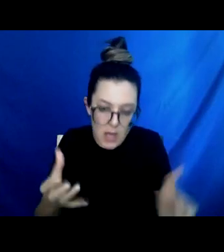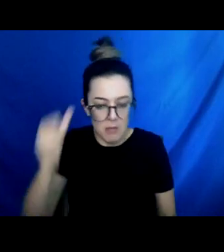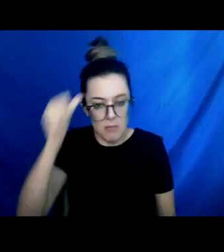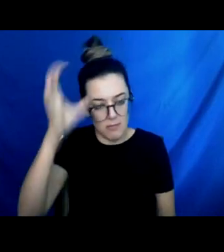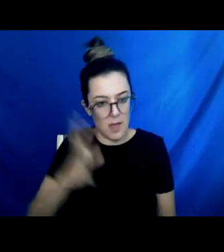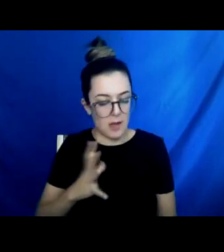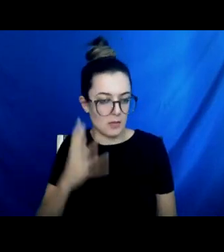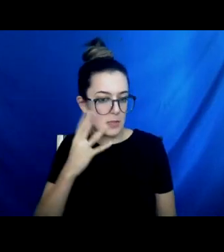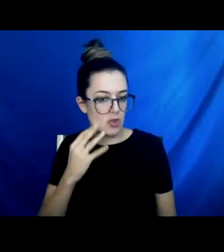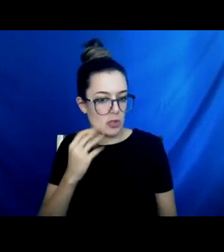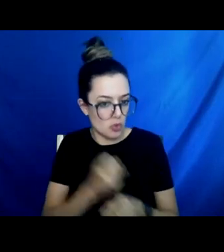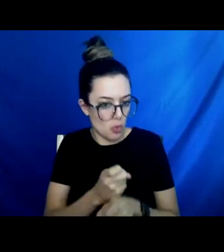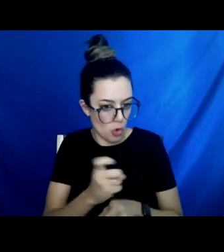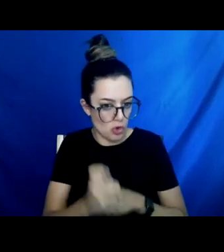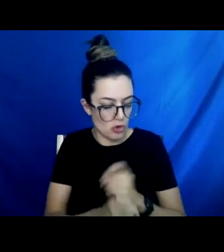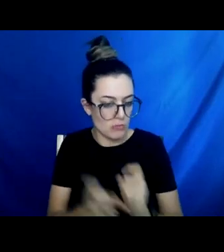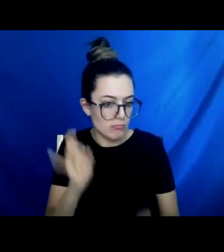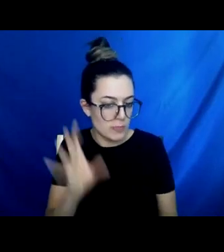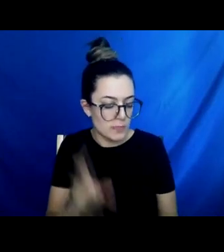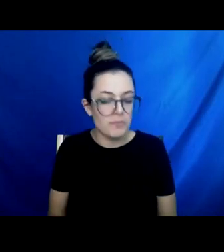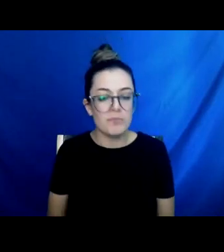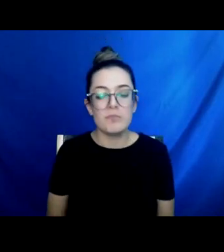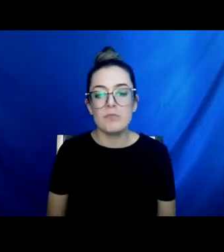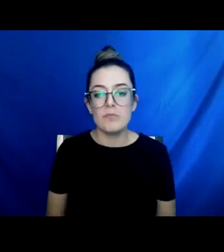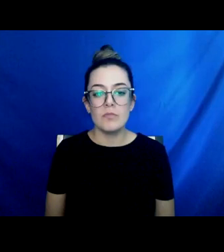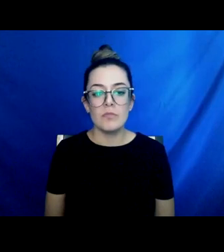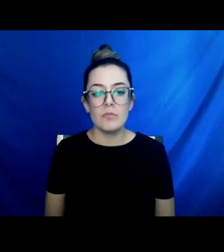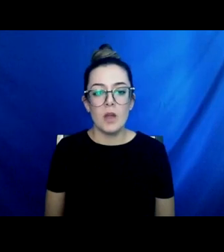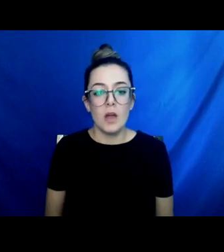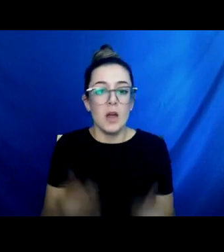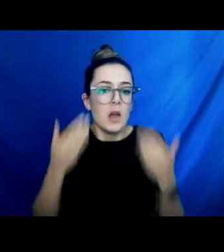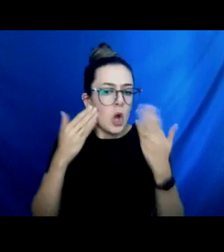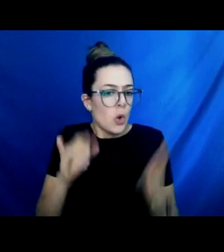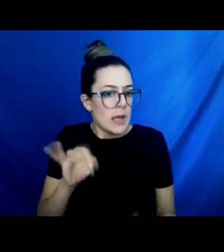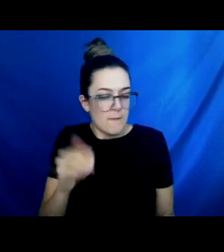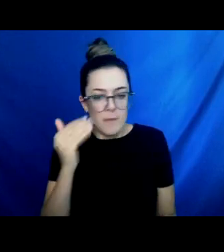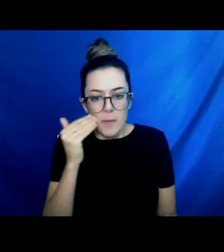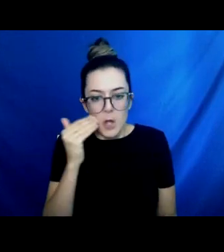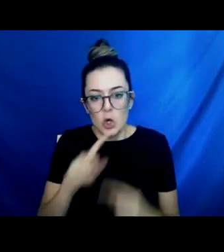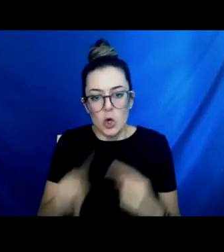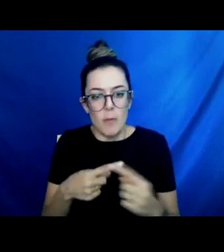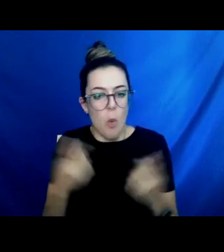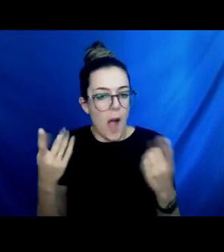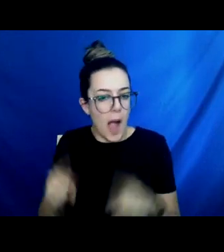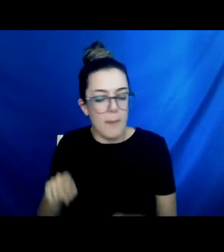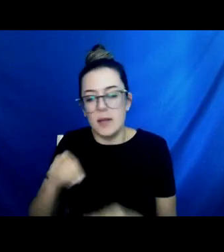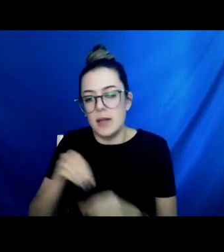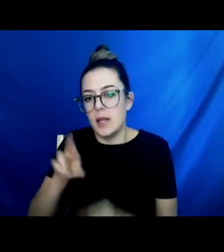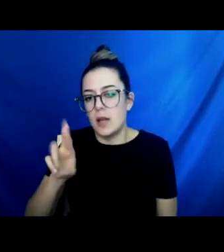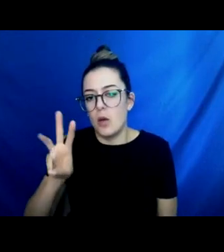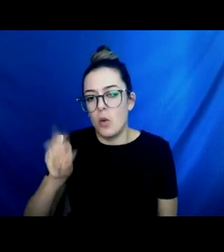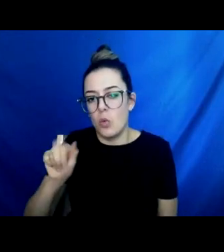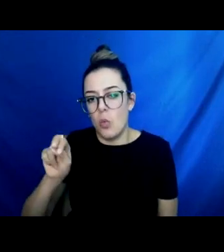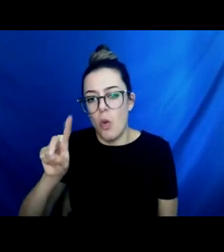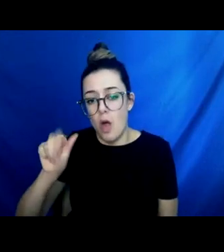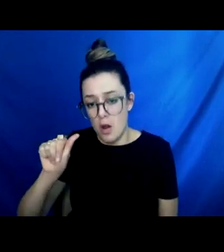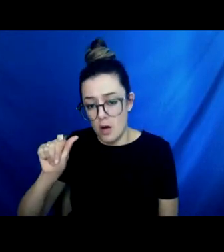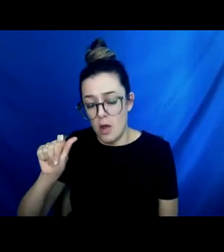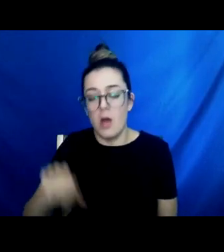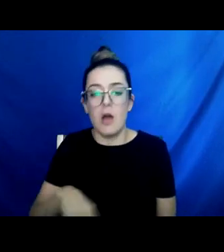And I don't know how much you know about the war in the genocide in Rwanda, or what happened in Bosnia, but both of those had their own